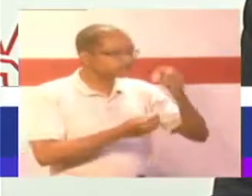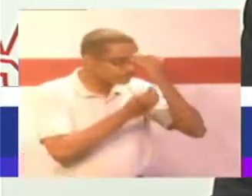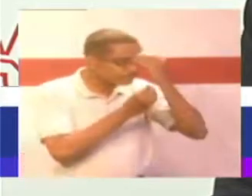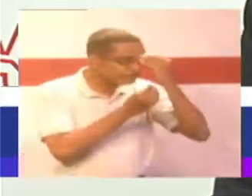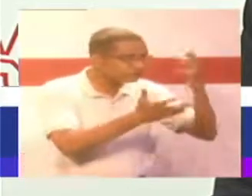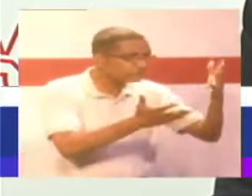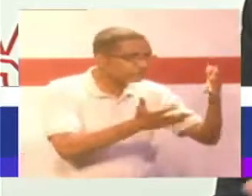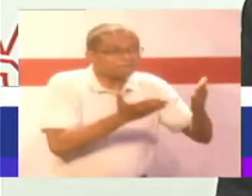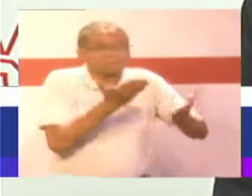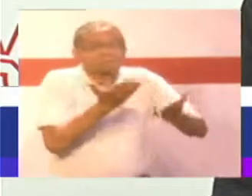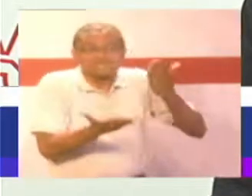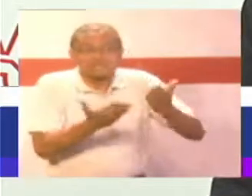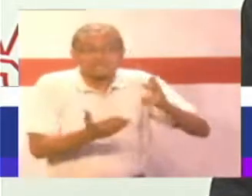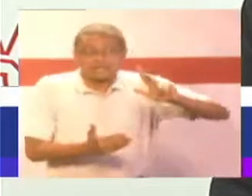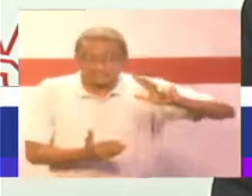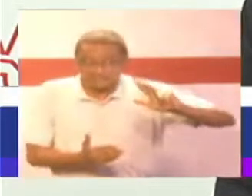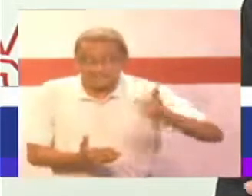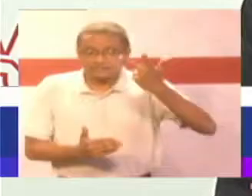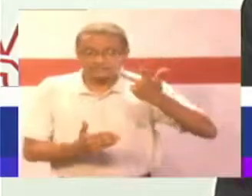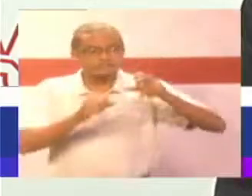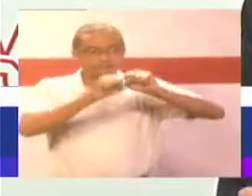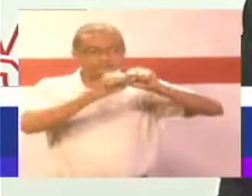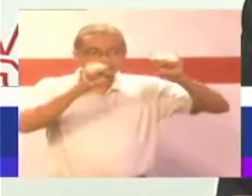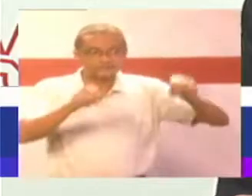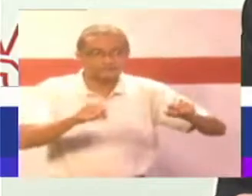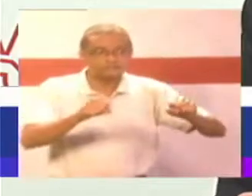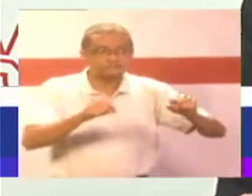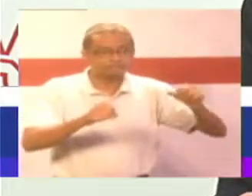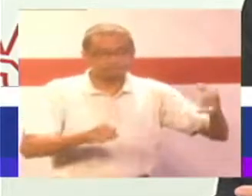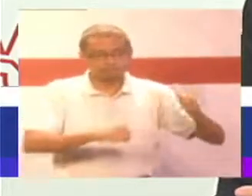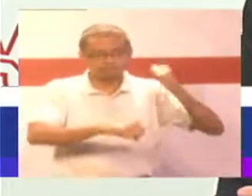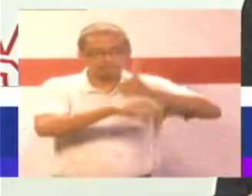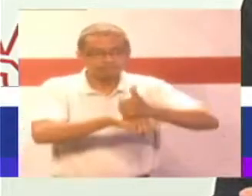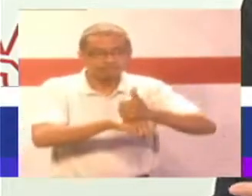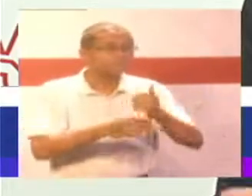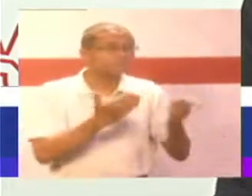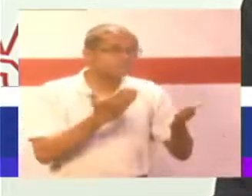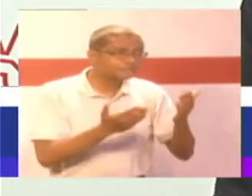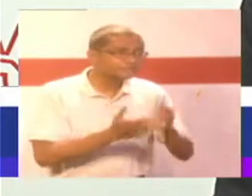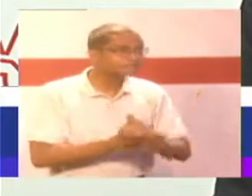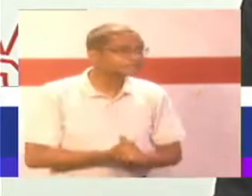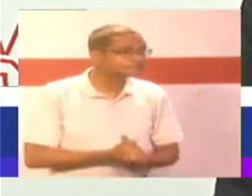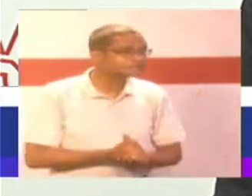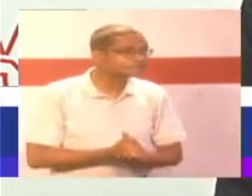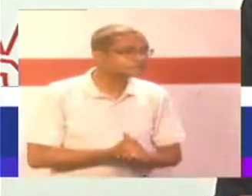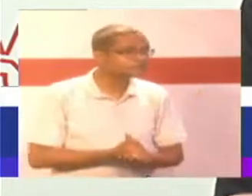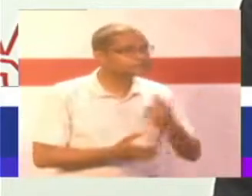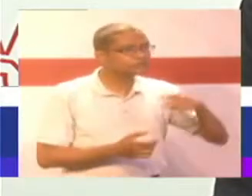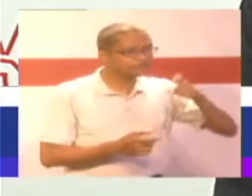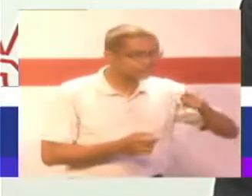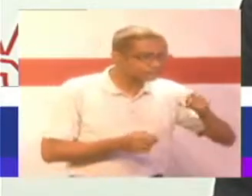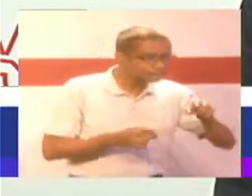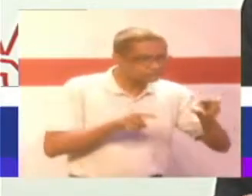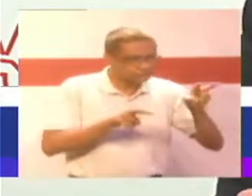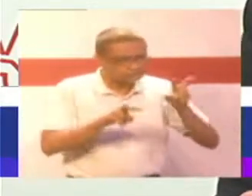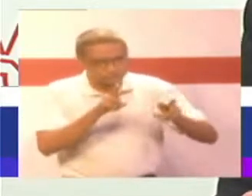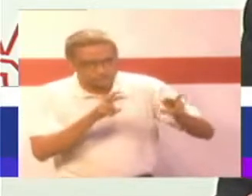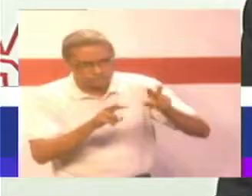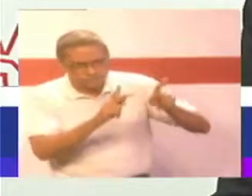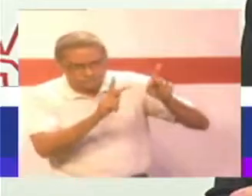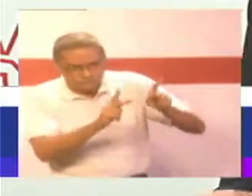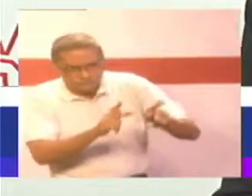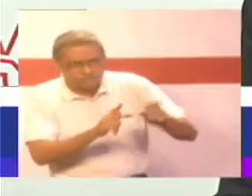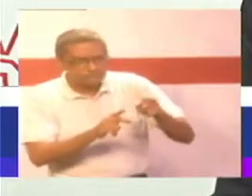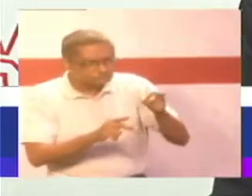will have to come into play. And that's a system where we have to look at the clinical parameters of the patient. We have to look